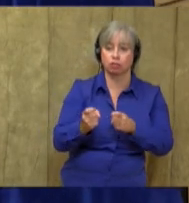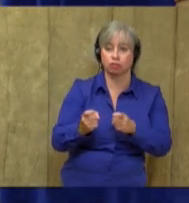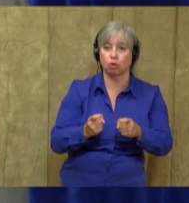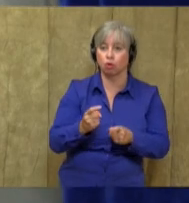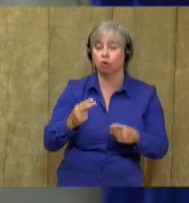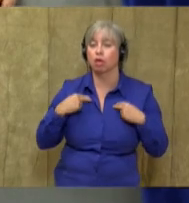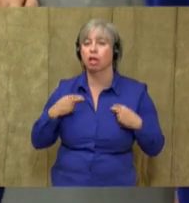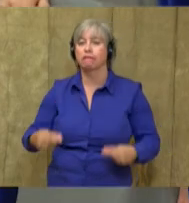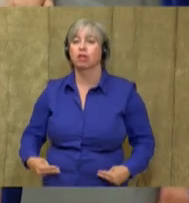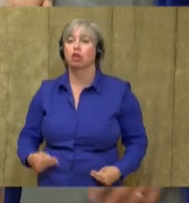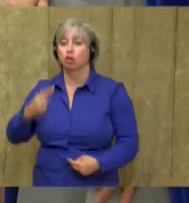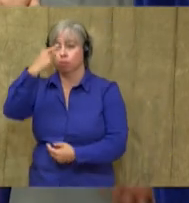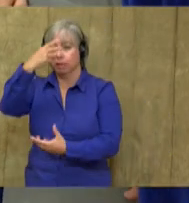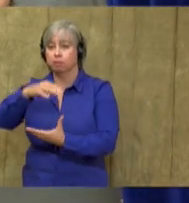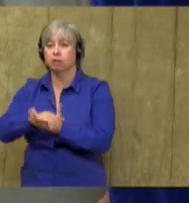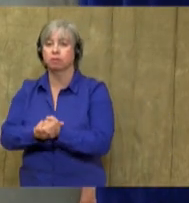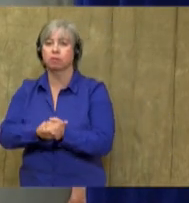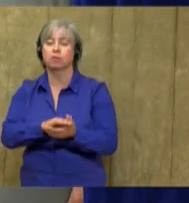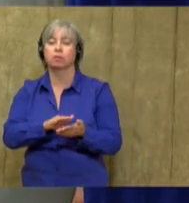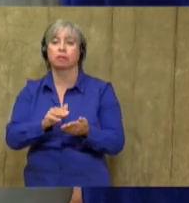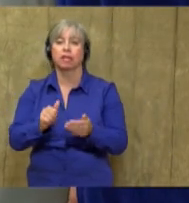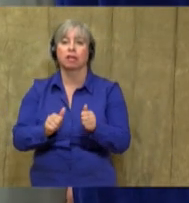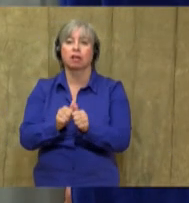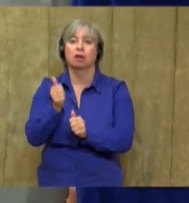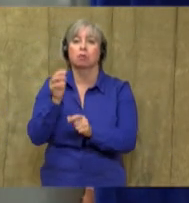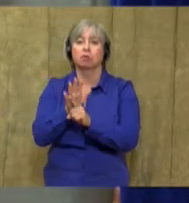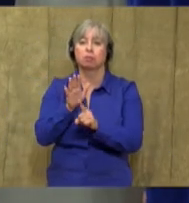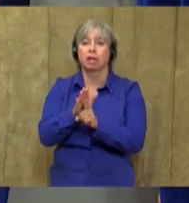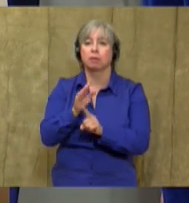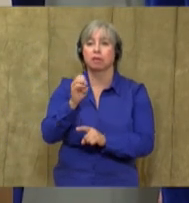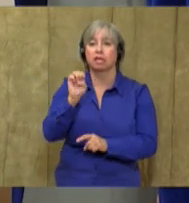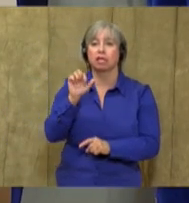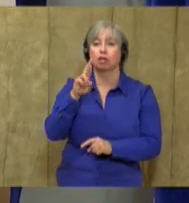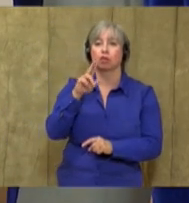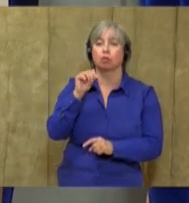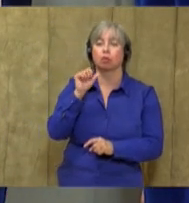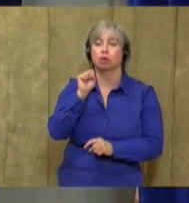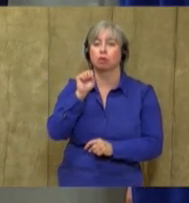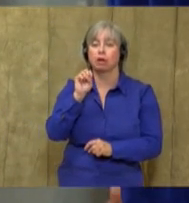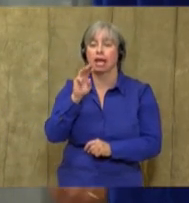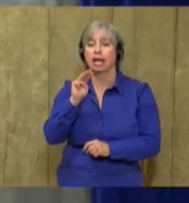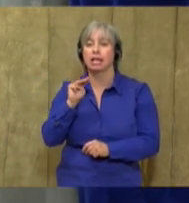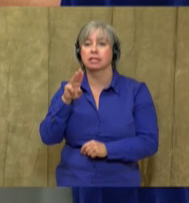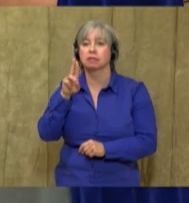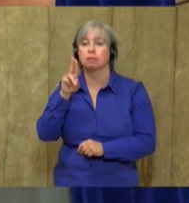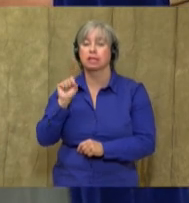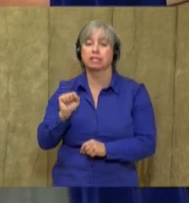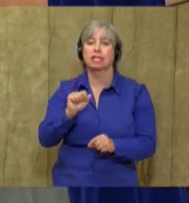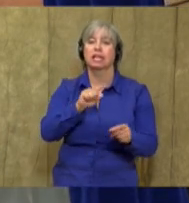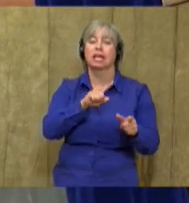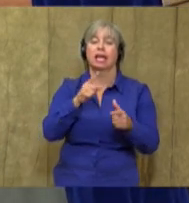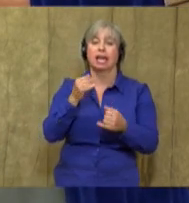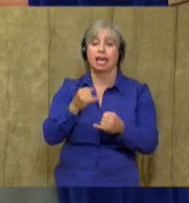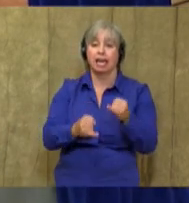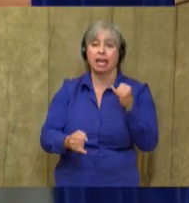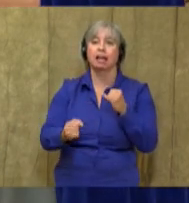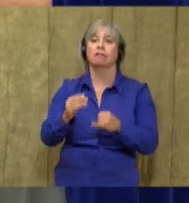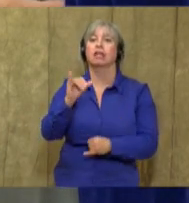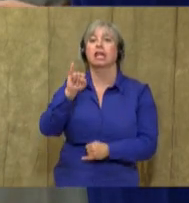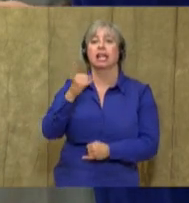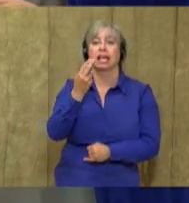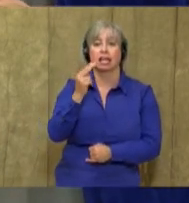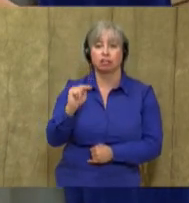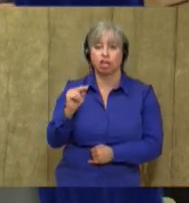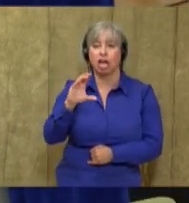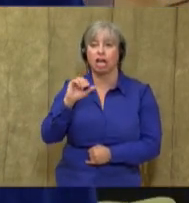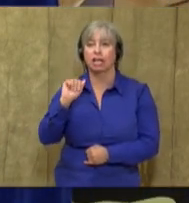interesting fact. One of the greatest humanists was Erasmus. And we're going to go real quickly to a man named John Calvin,